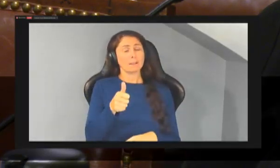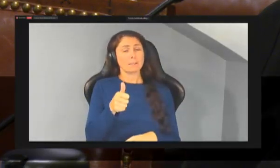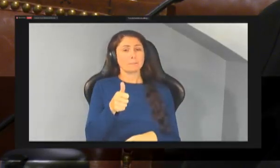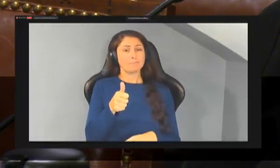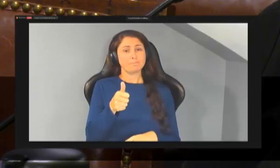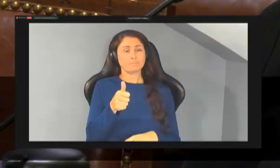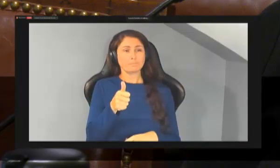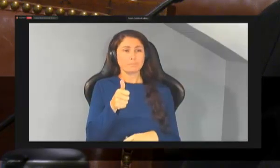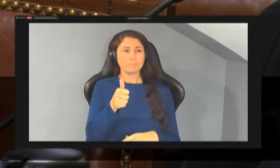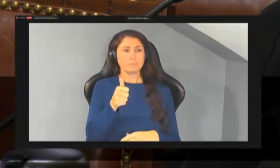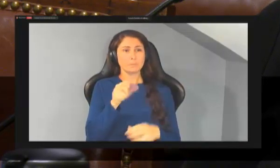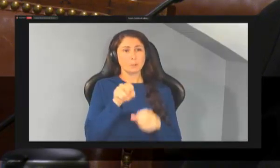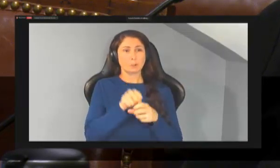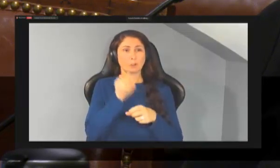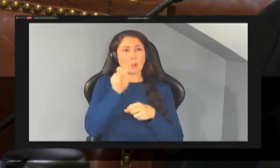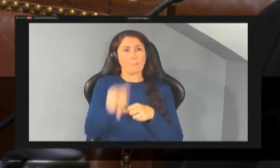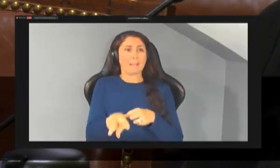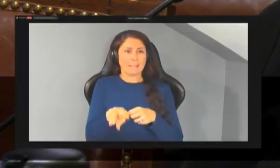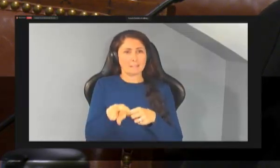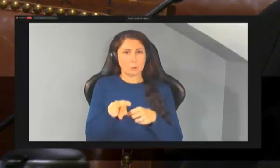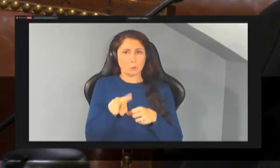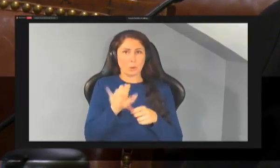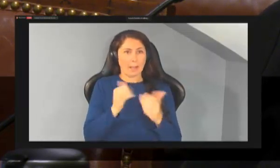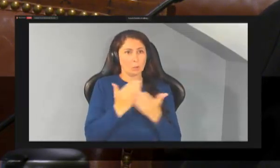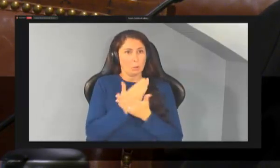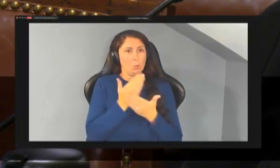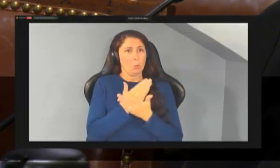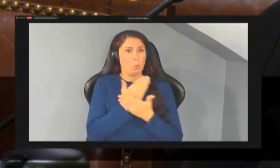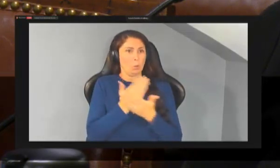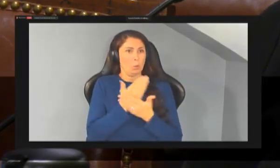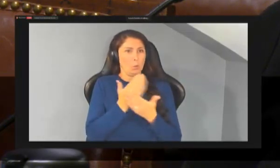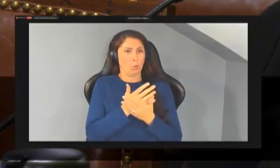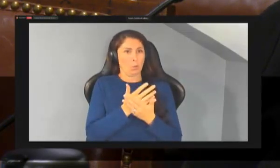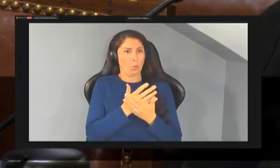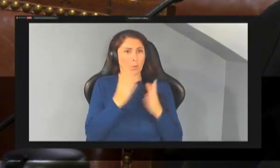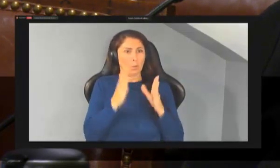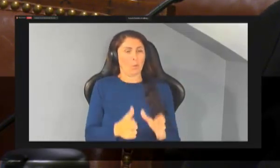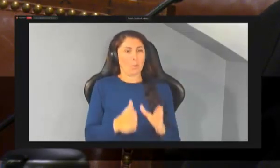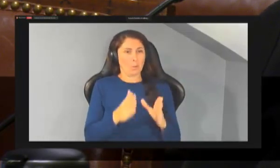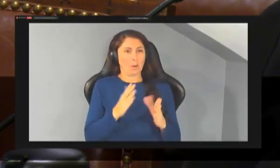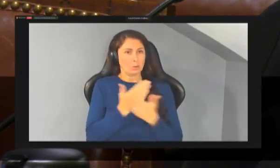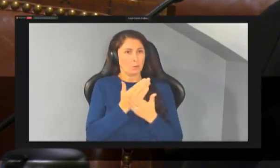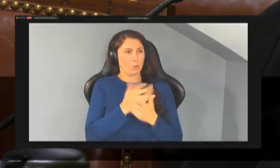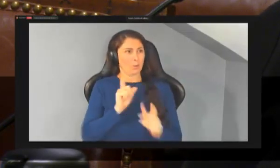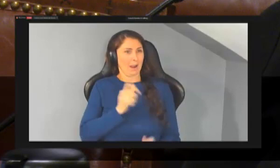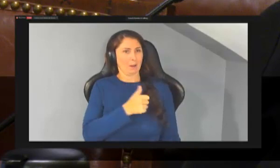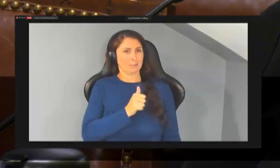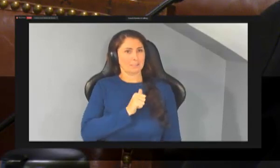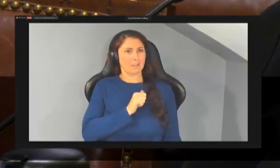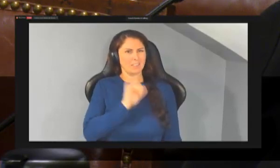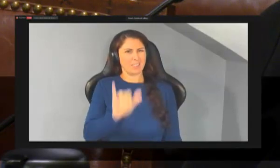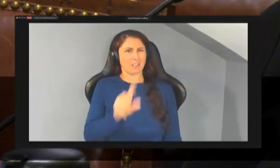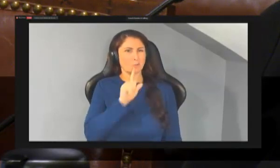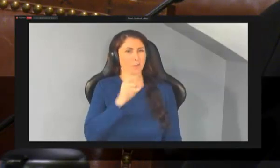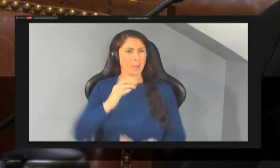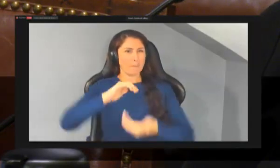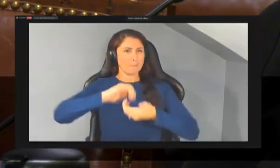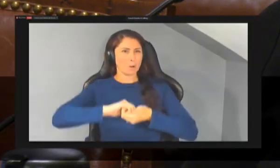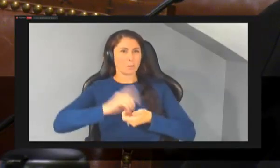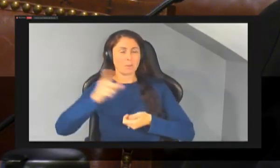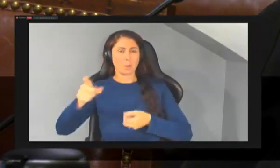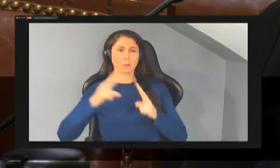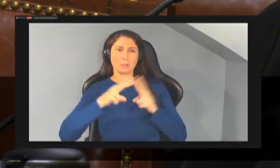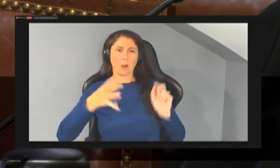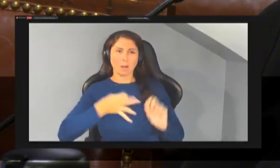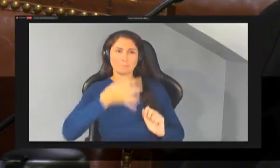jumping into it, you know, sort of as newcomers and relative amateurs ourselves. So that's really what that partnership is. They're just very, very good at this.